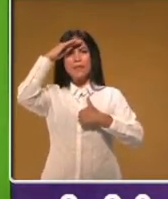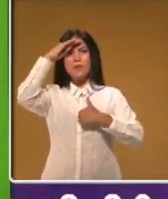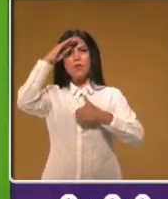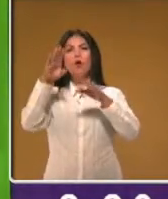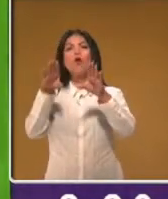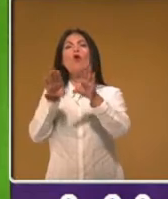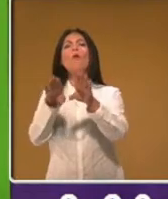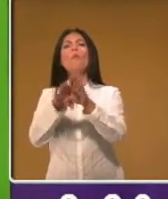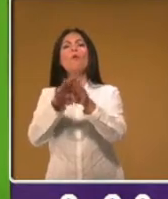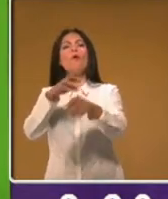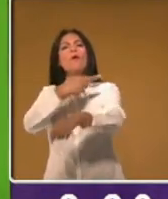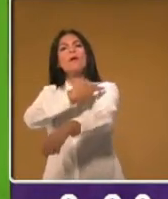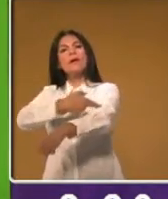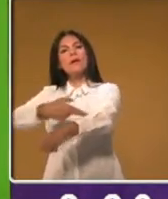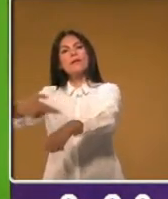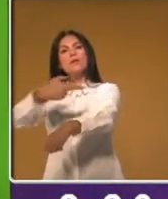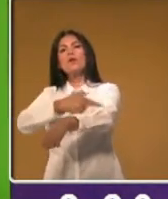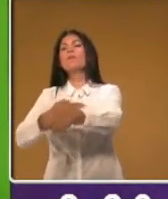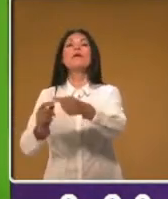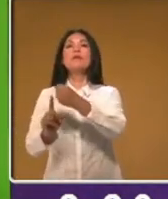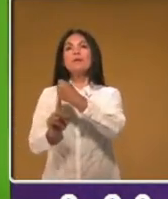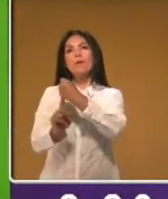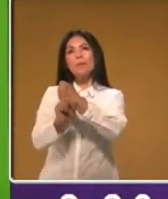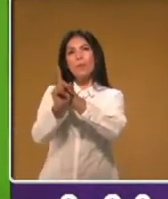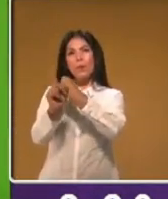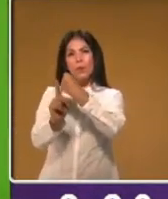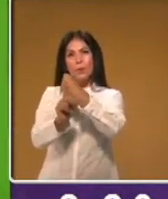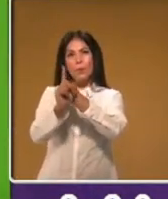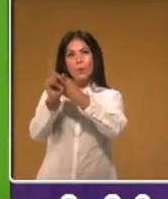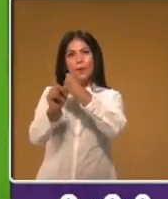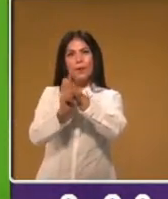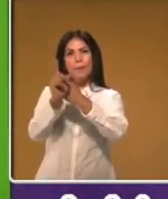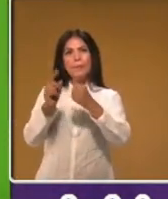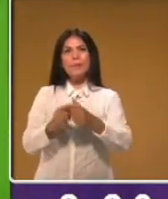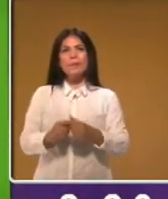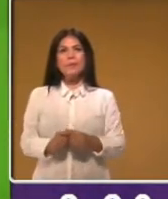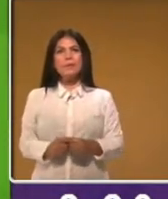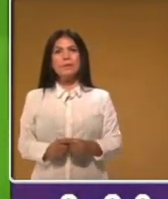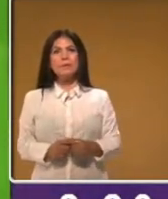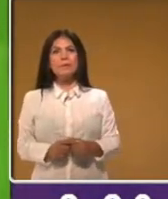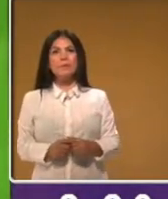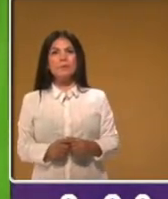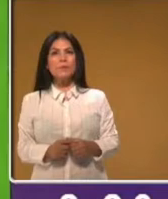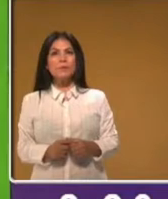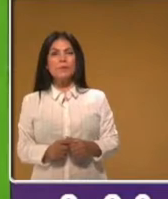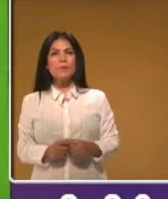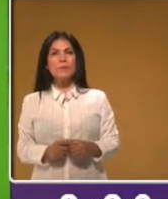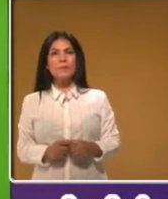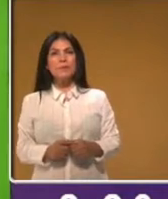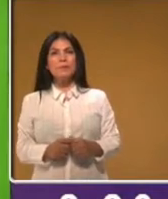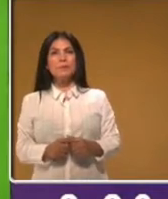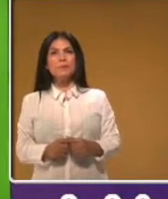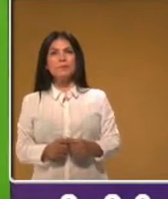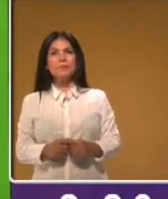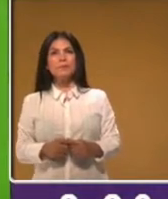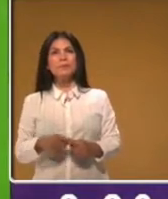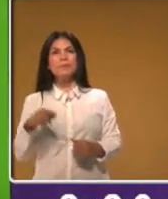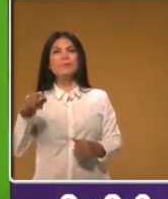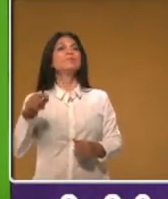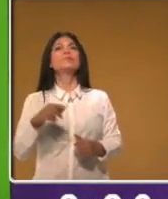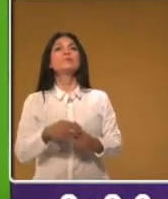we are talking about a trouble, if we are talking about a complaint, very important word, complaint, if we are talking